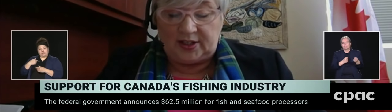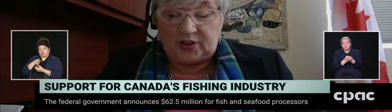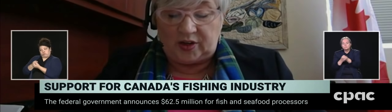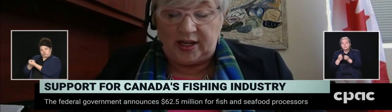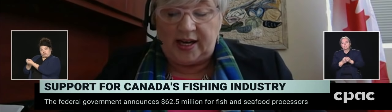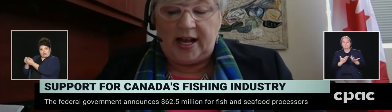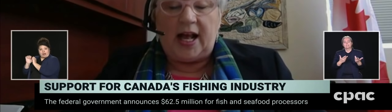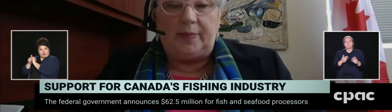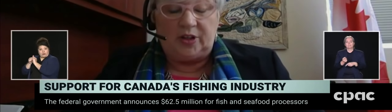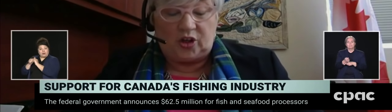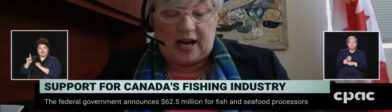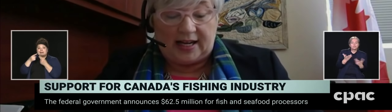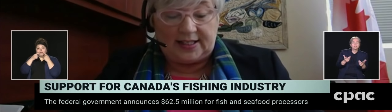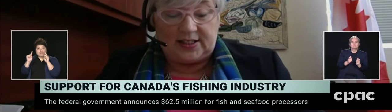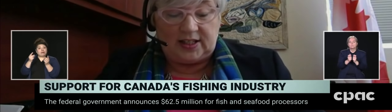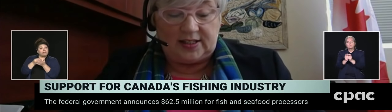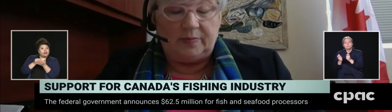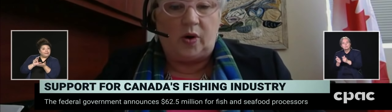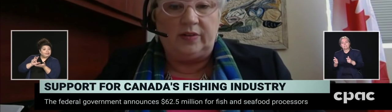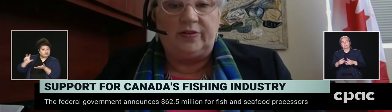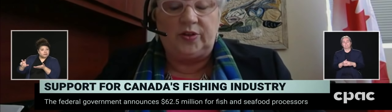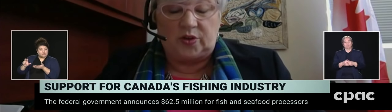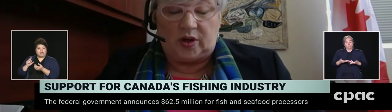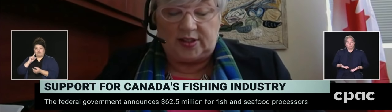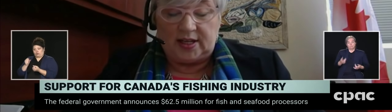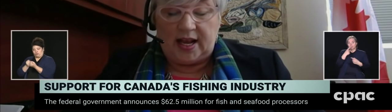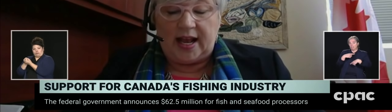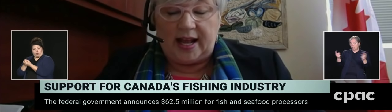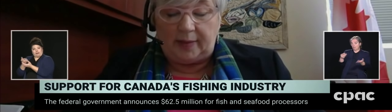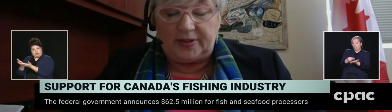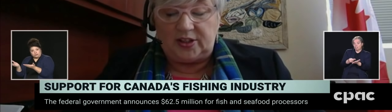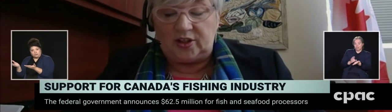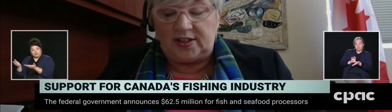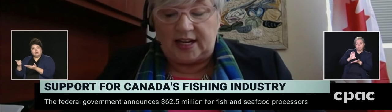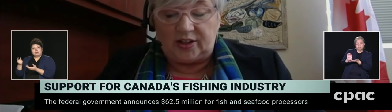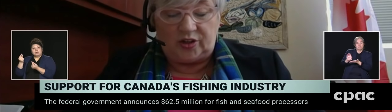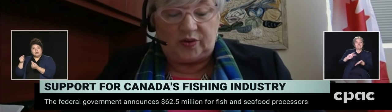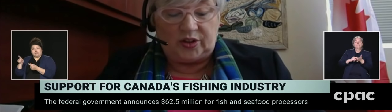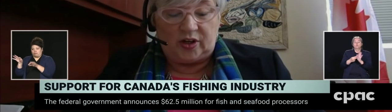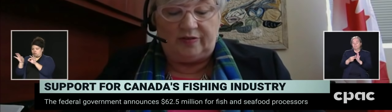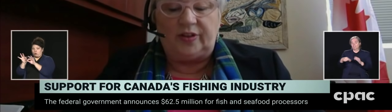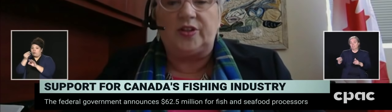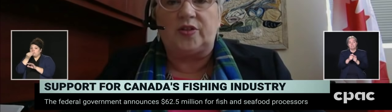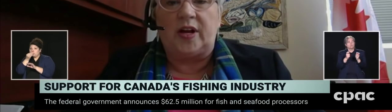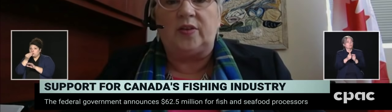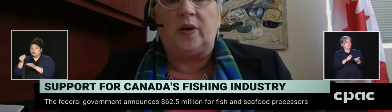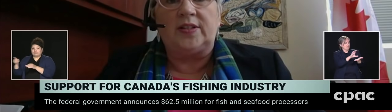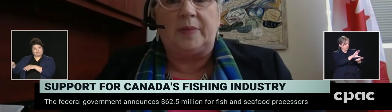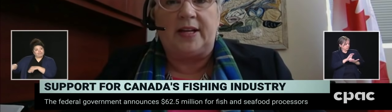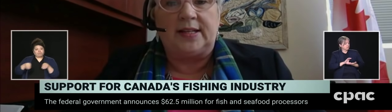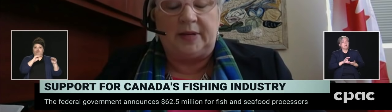to the industry, help ensure access to this important food source, and help position the sector to return at full strength once the pandemic is